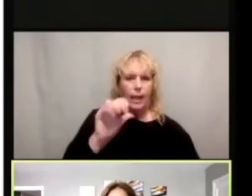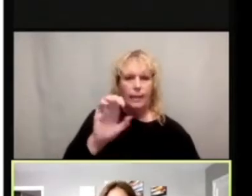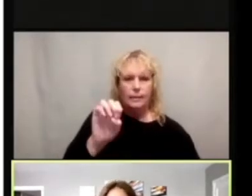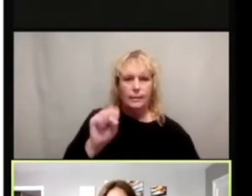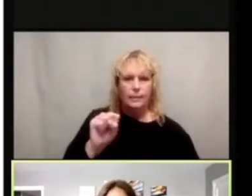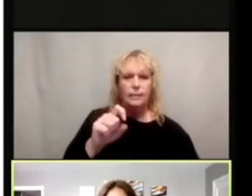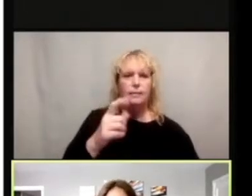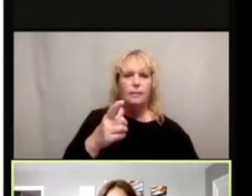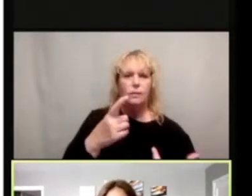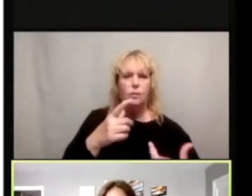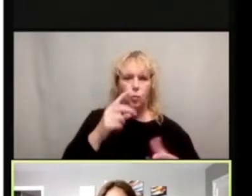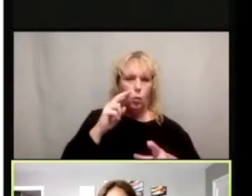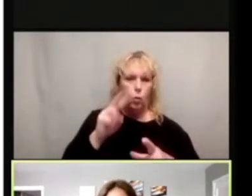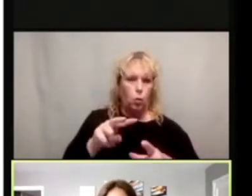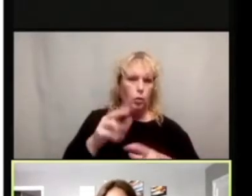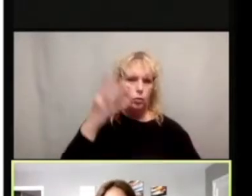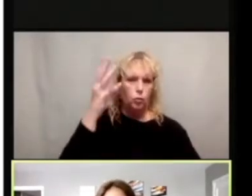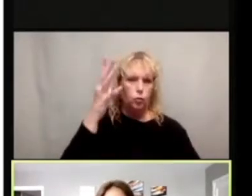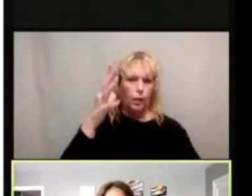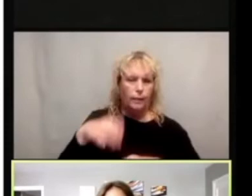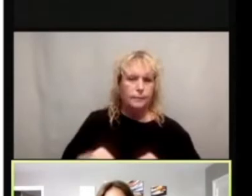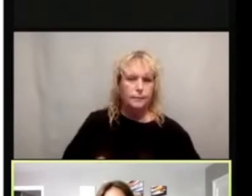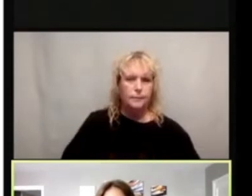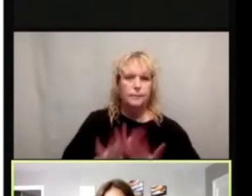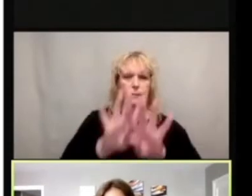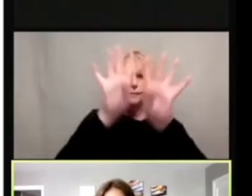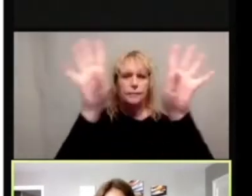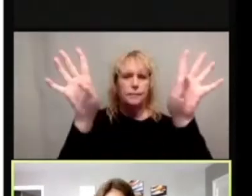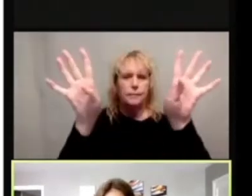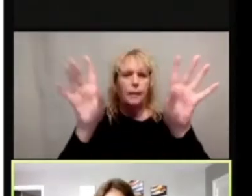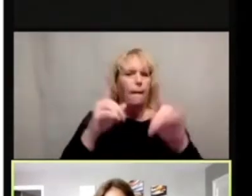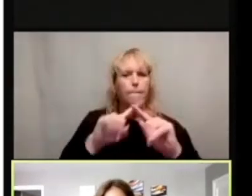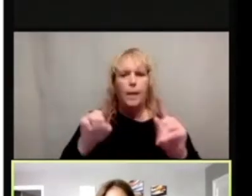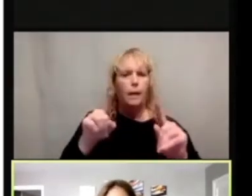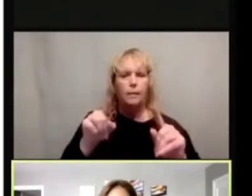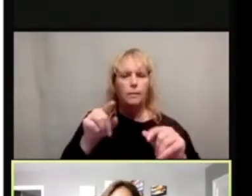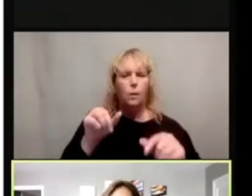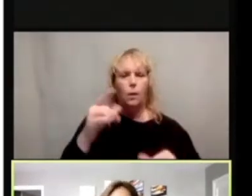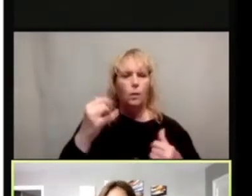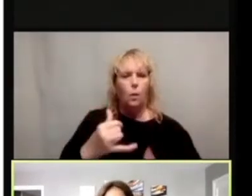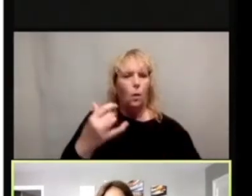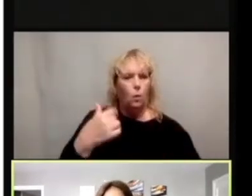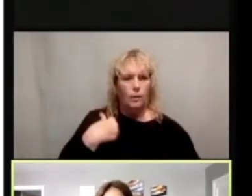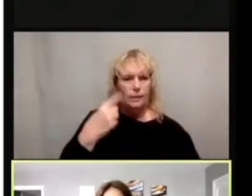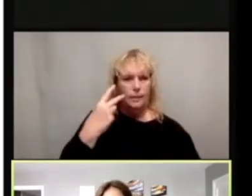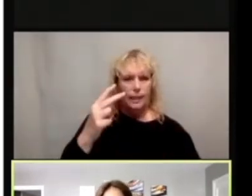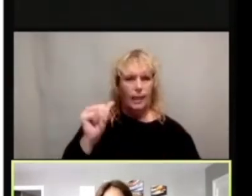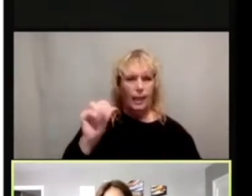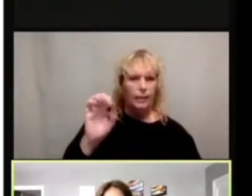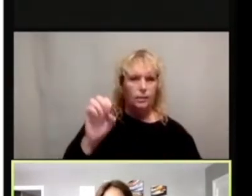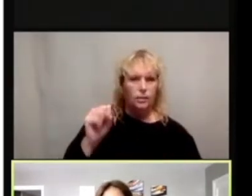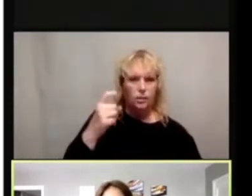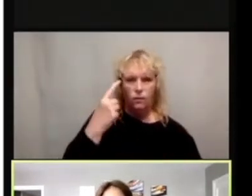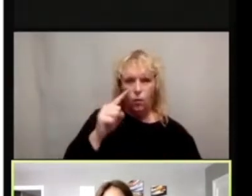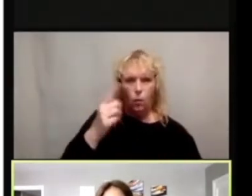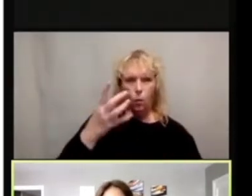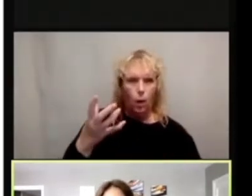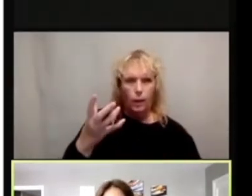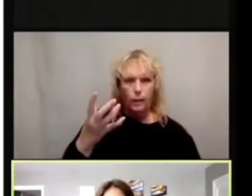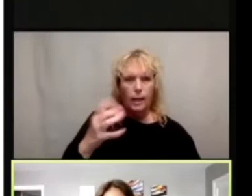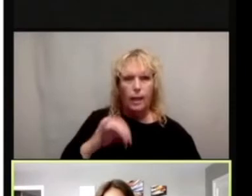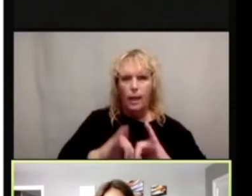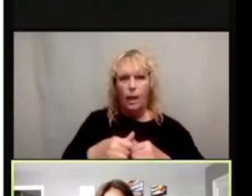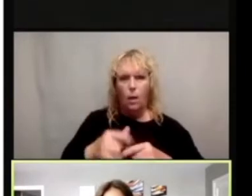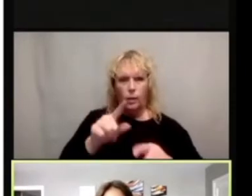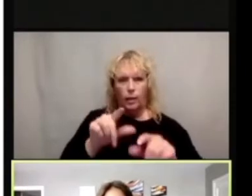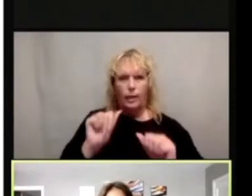tree, but really looking at the roots of why, one, are we seeing ACEs, and two, why are we seeing ACEs disproportionately affect